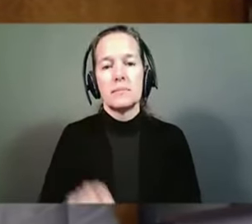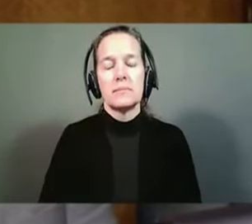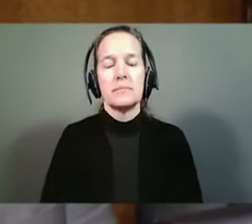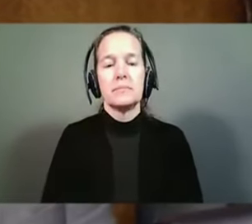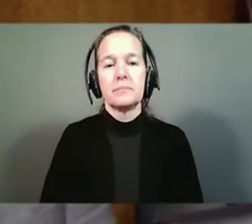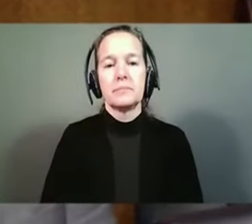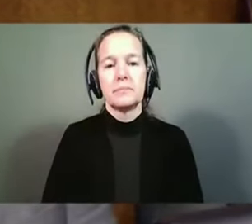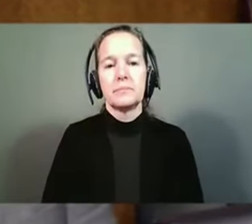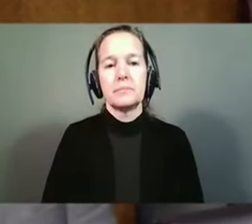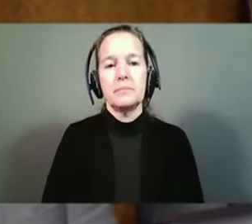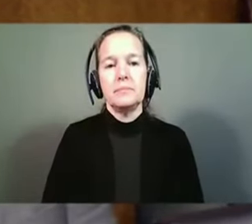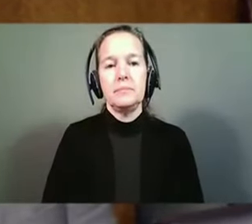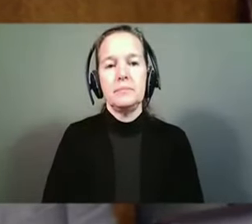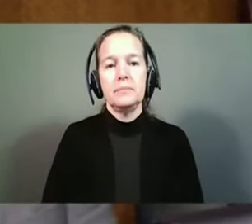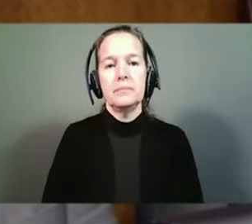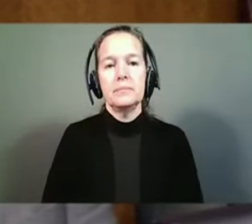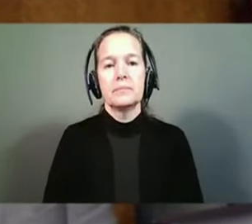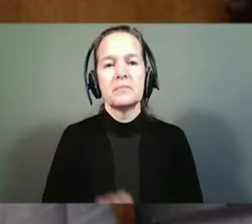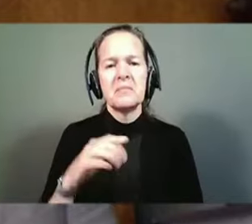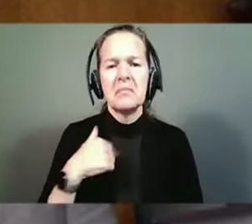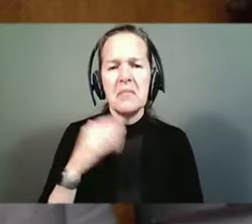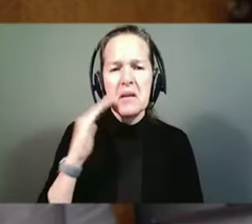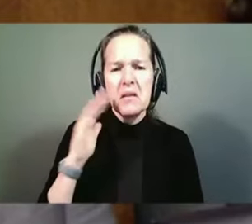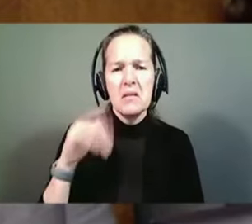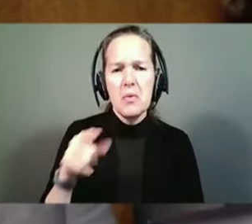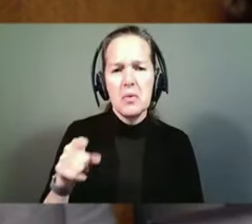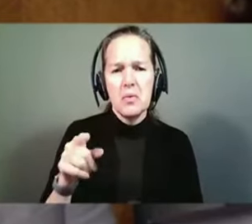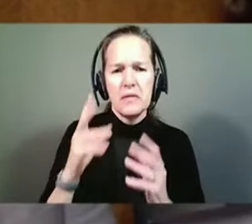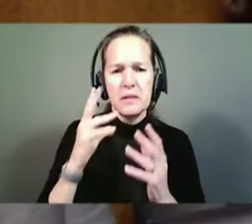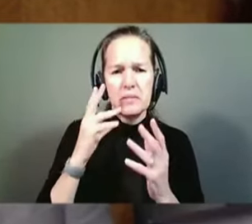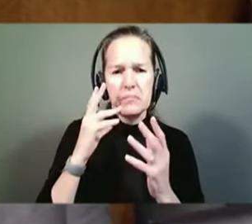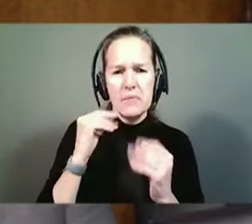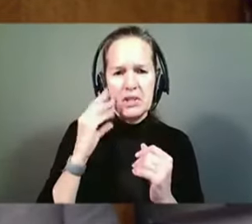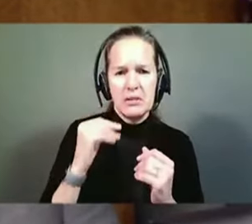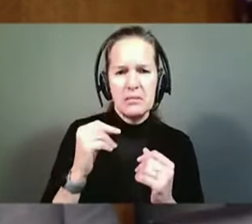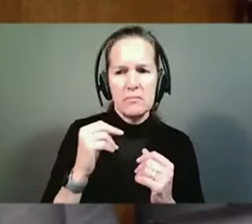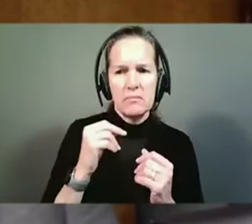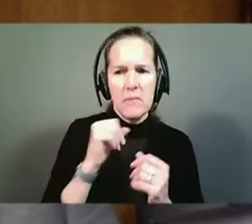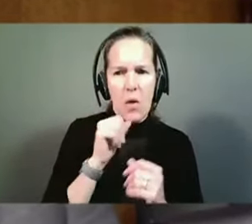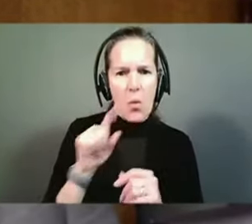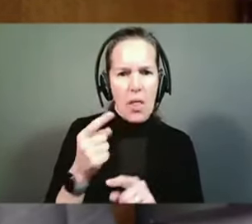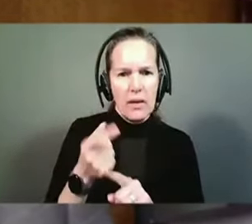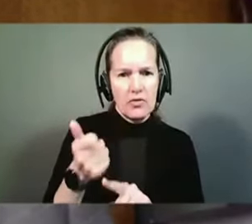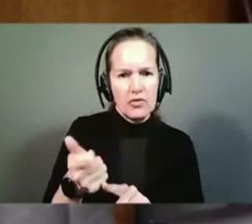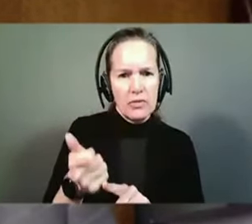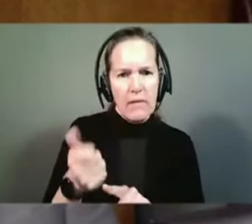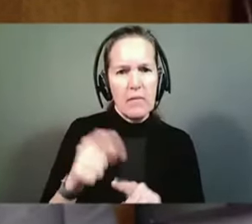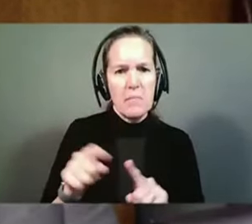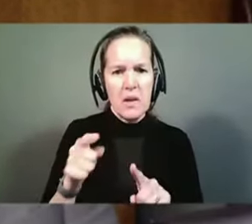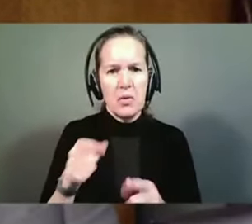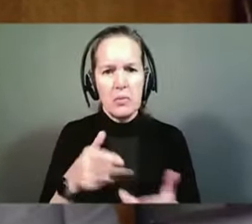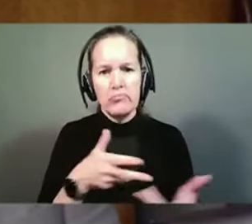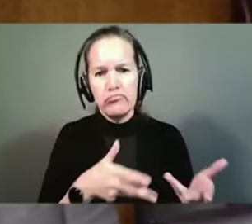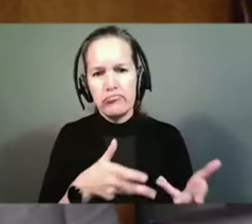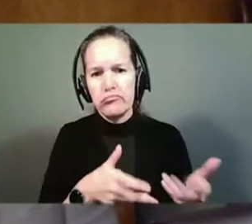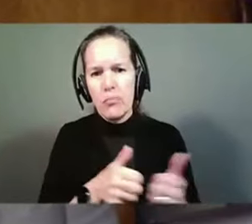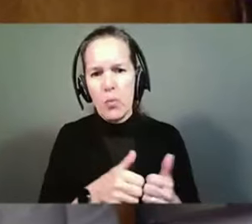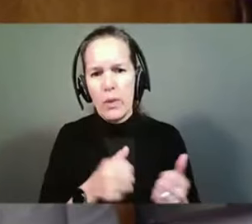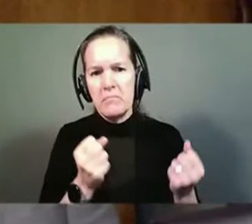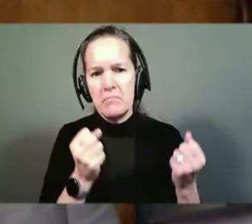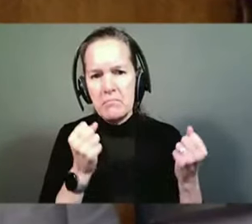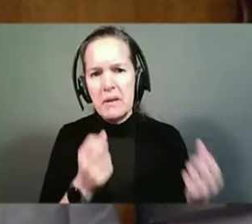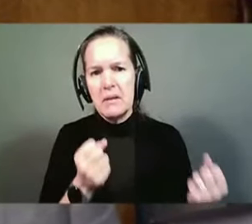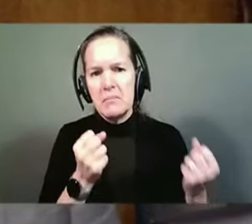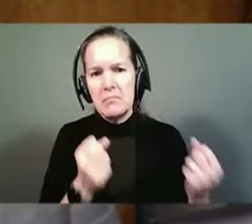And I know you have experience, obviously, not only with yourself, but you have interacted with many, many hundreds of people with long